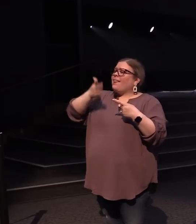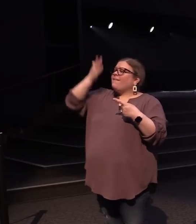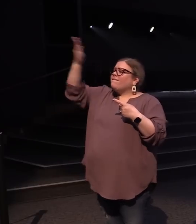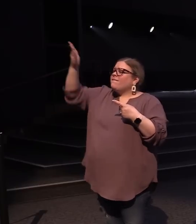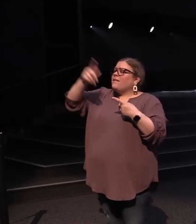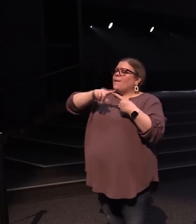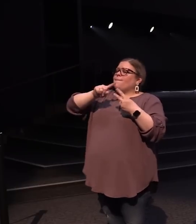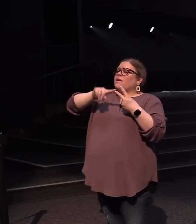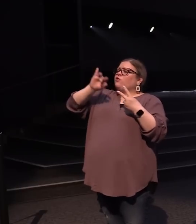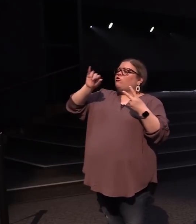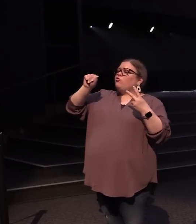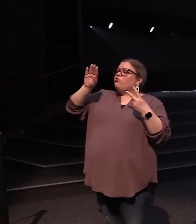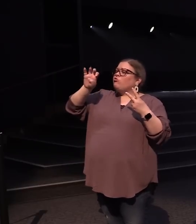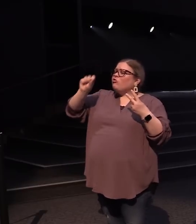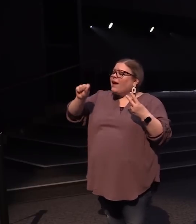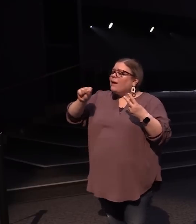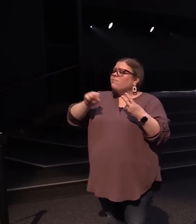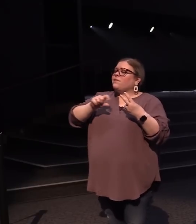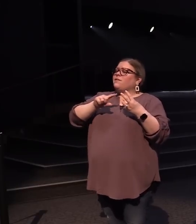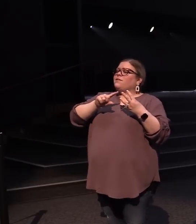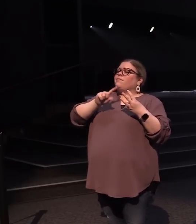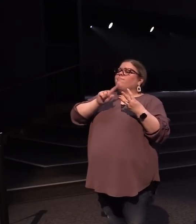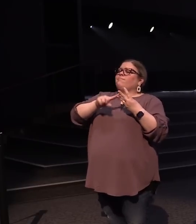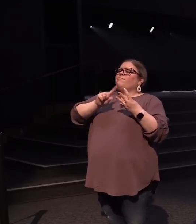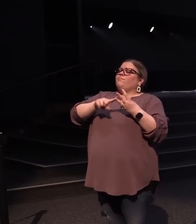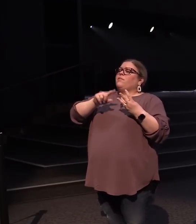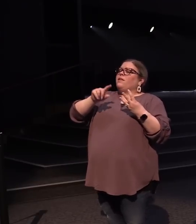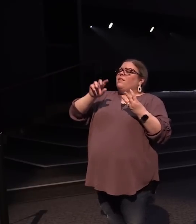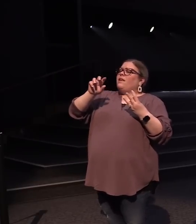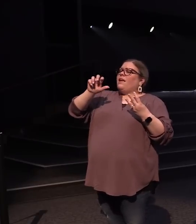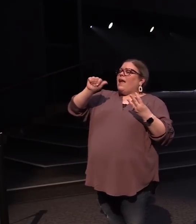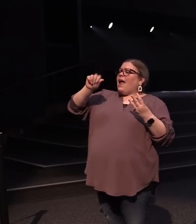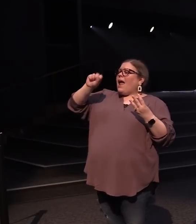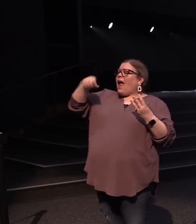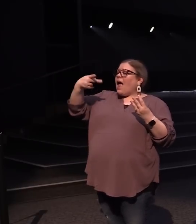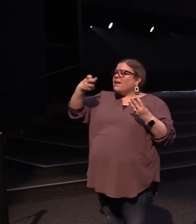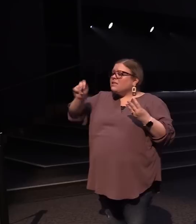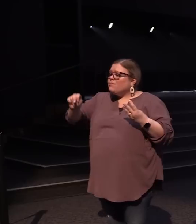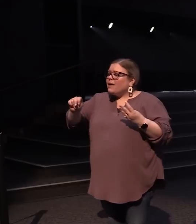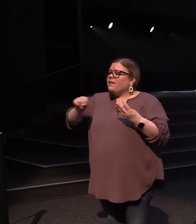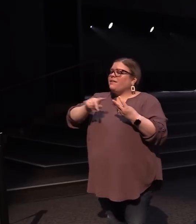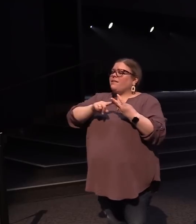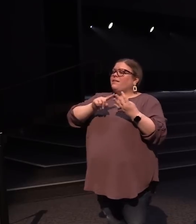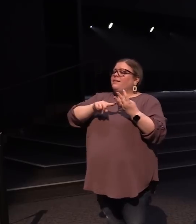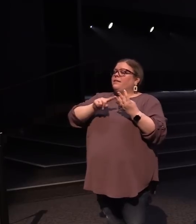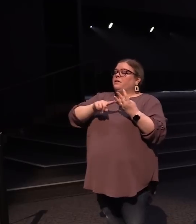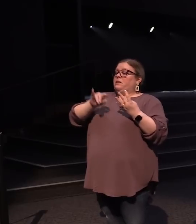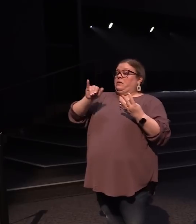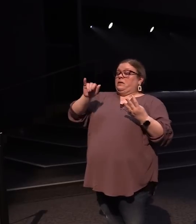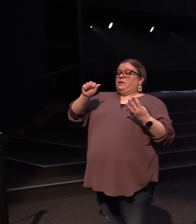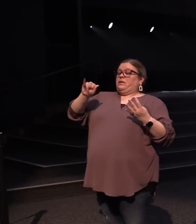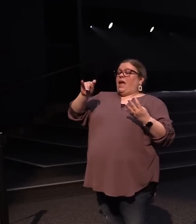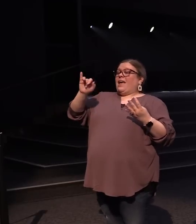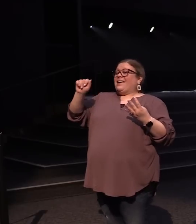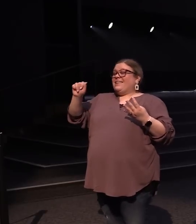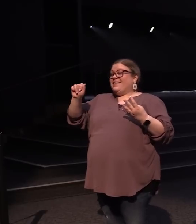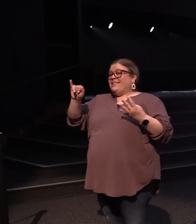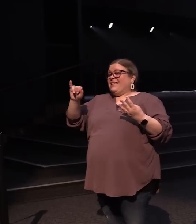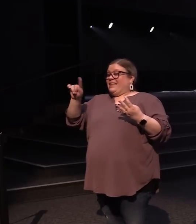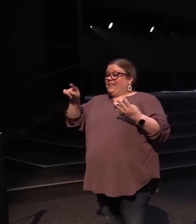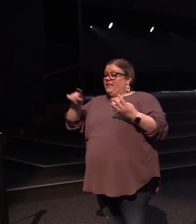We lift up James. God, we lift up Aspen, Yaitzi and